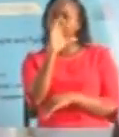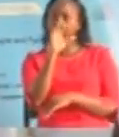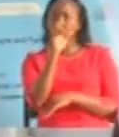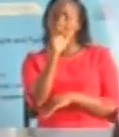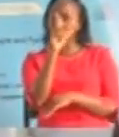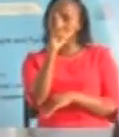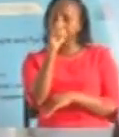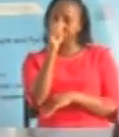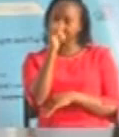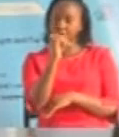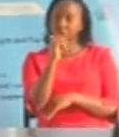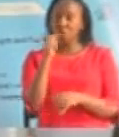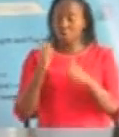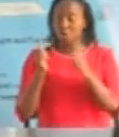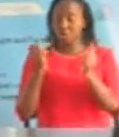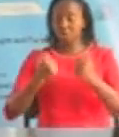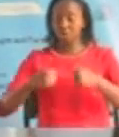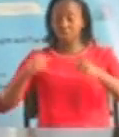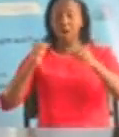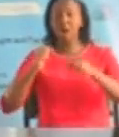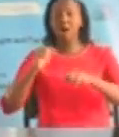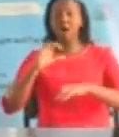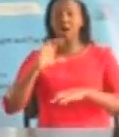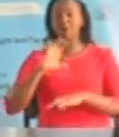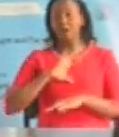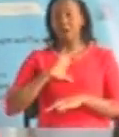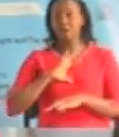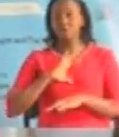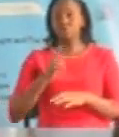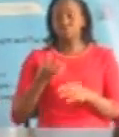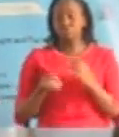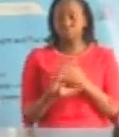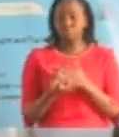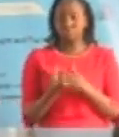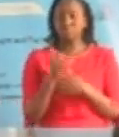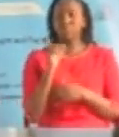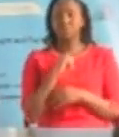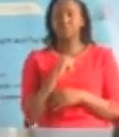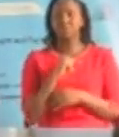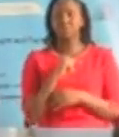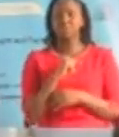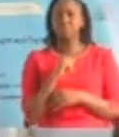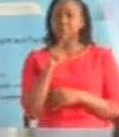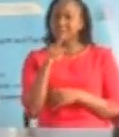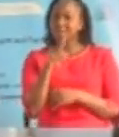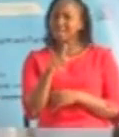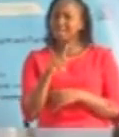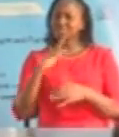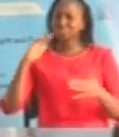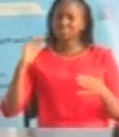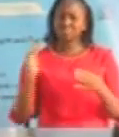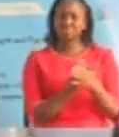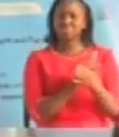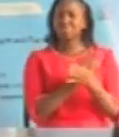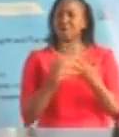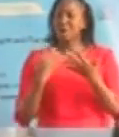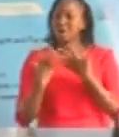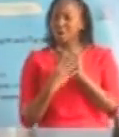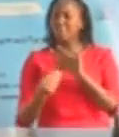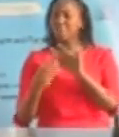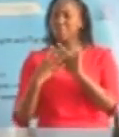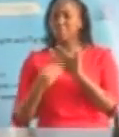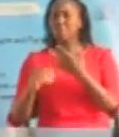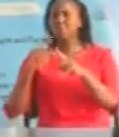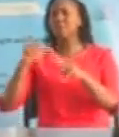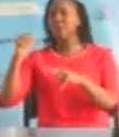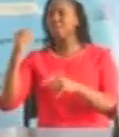Chair of Council has just highlighted. This has eliminated duplications and enhanced efficiency